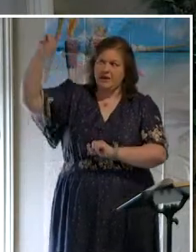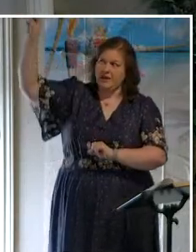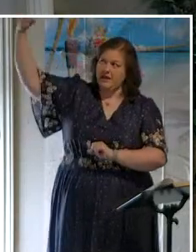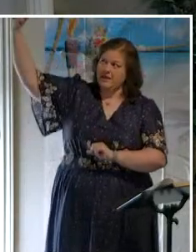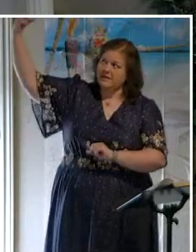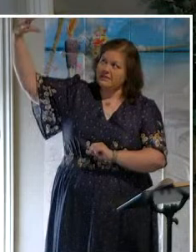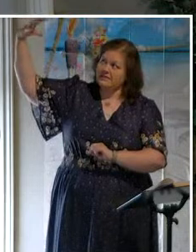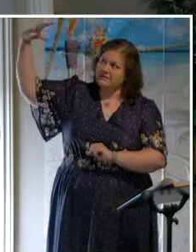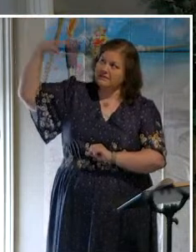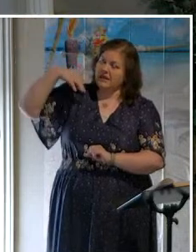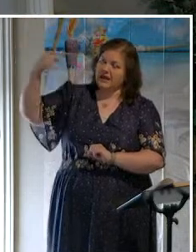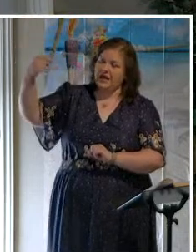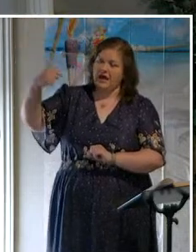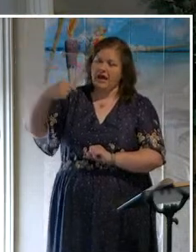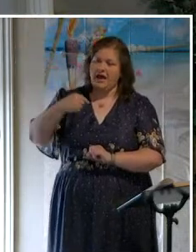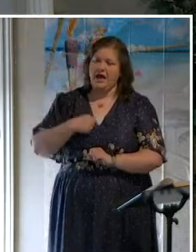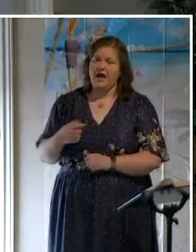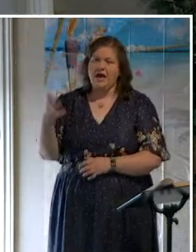I am